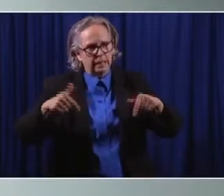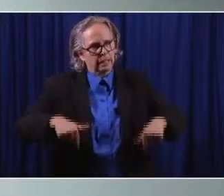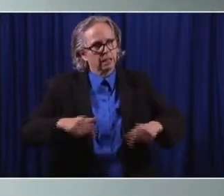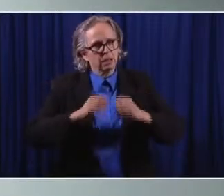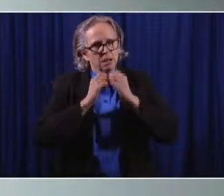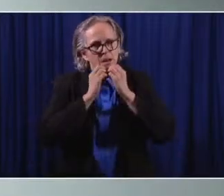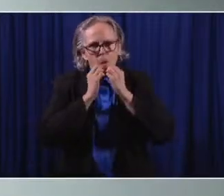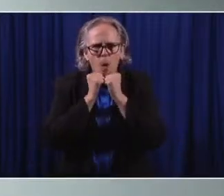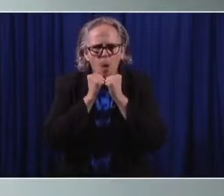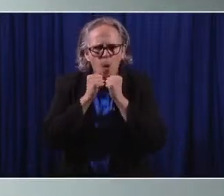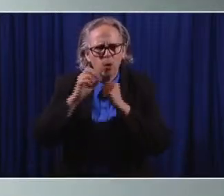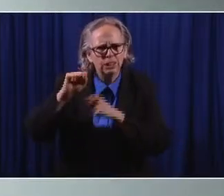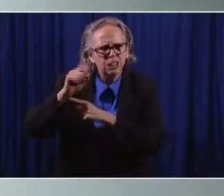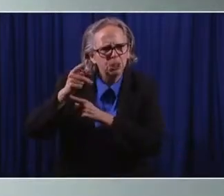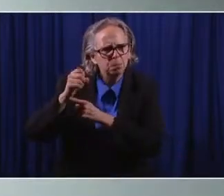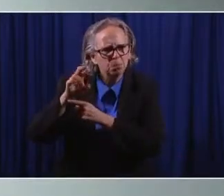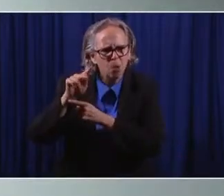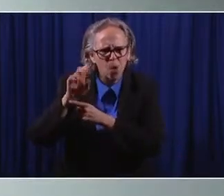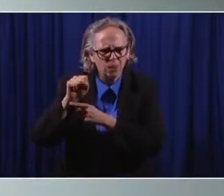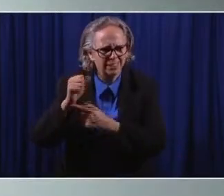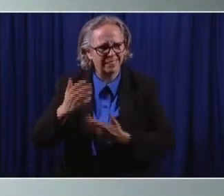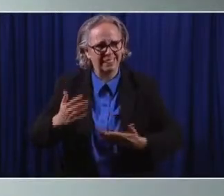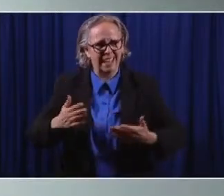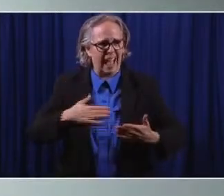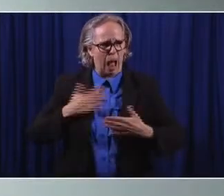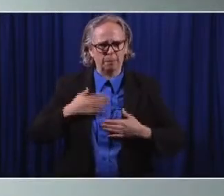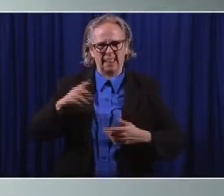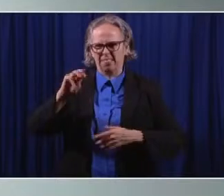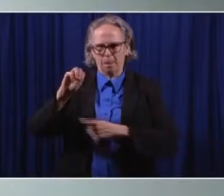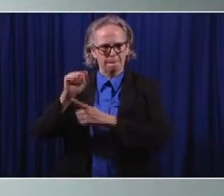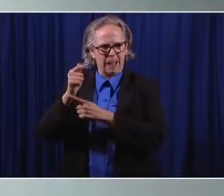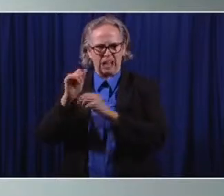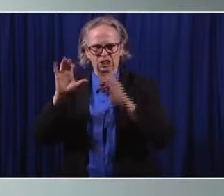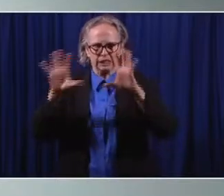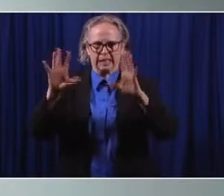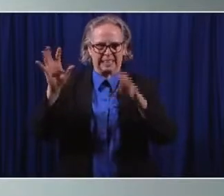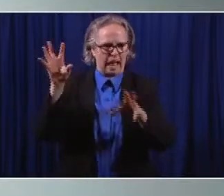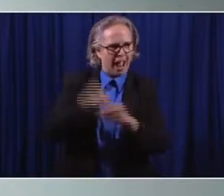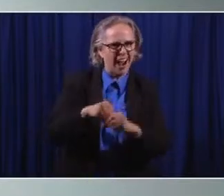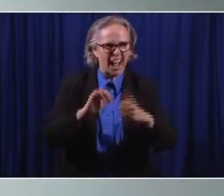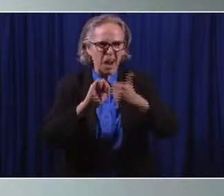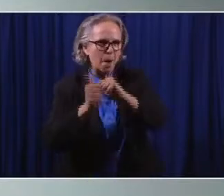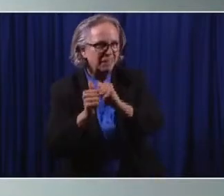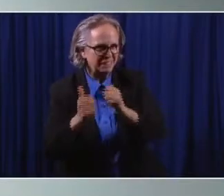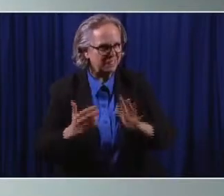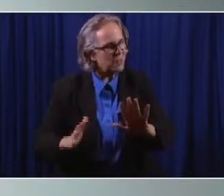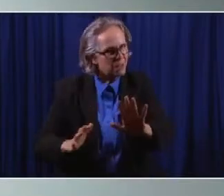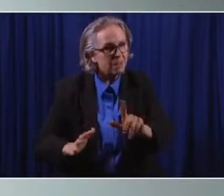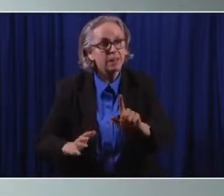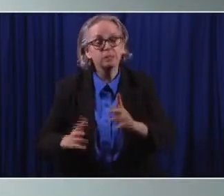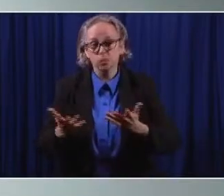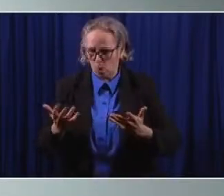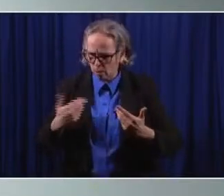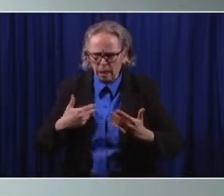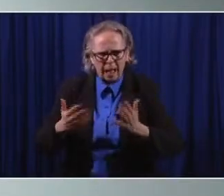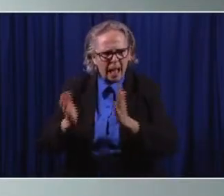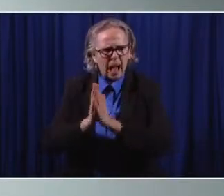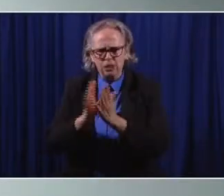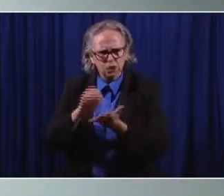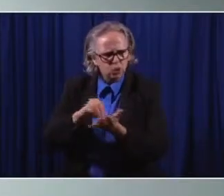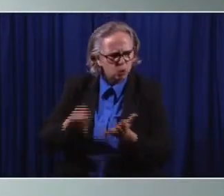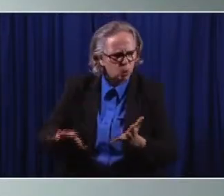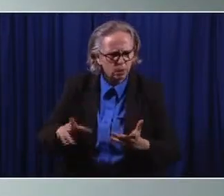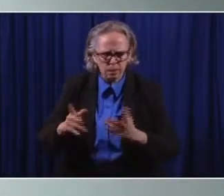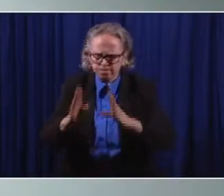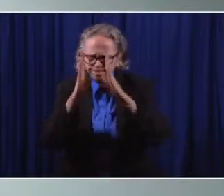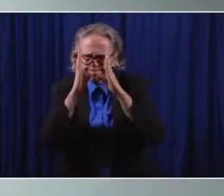out there competing. So we're asking them to stay focused and stick with the plan and listen to what the